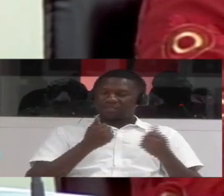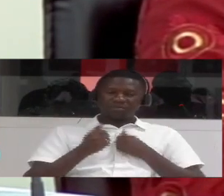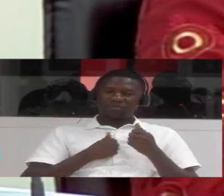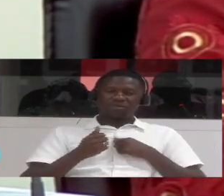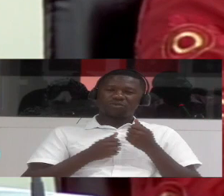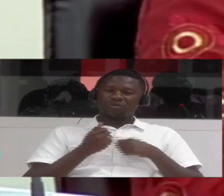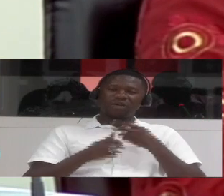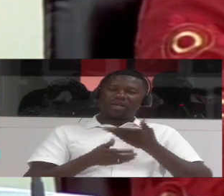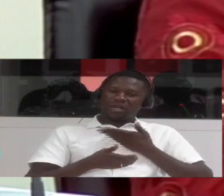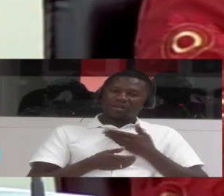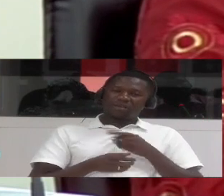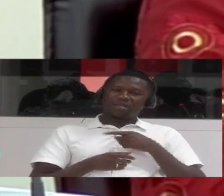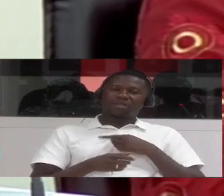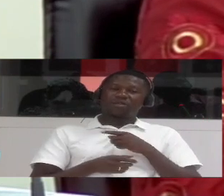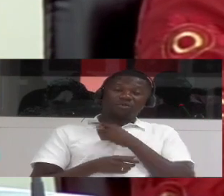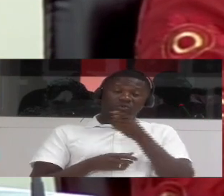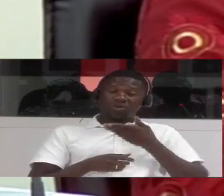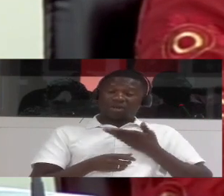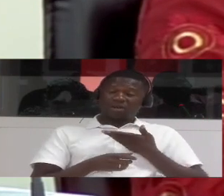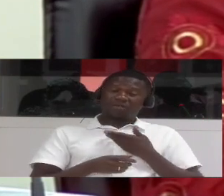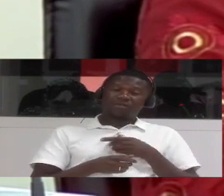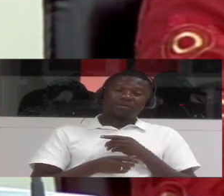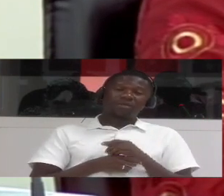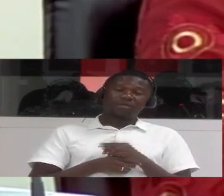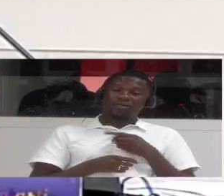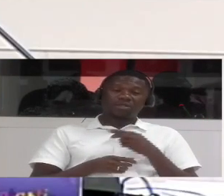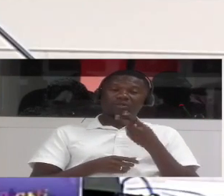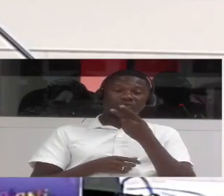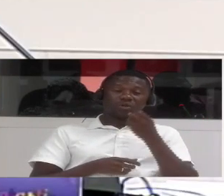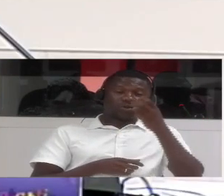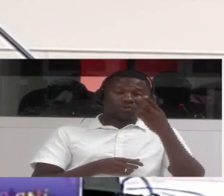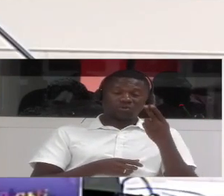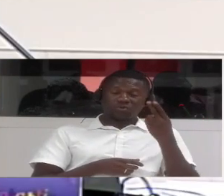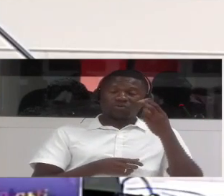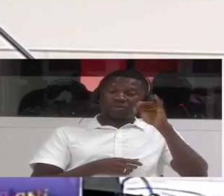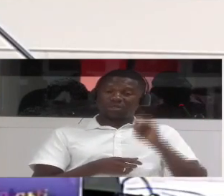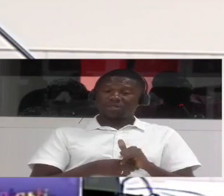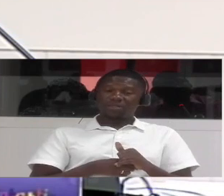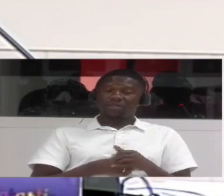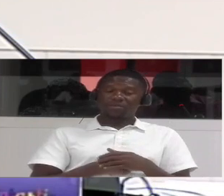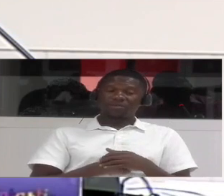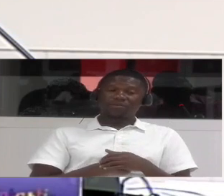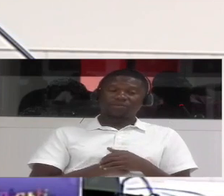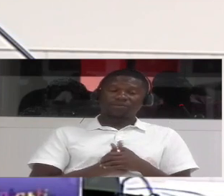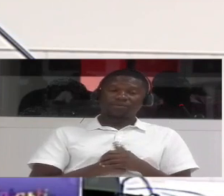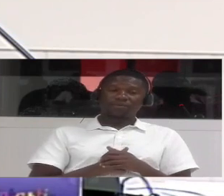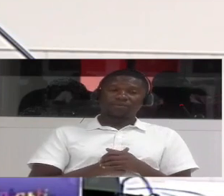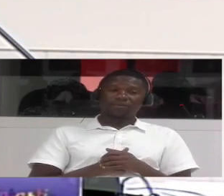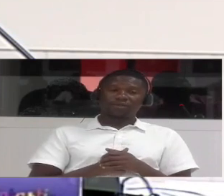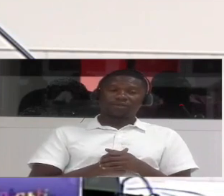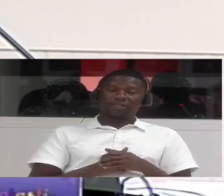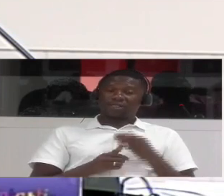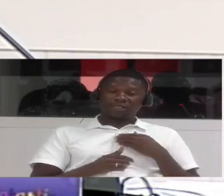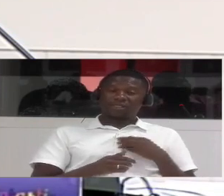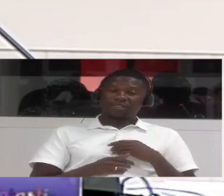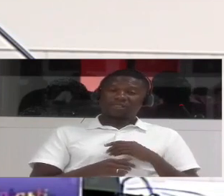harassment that you endured during the 22 years, the